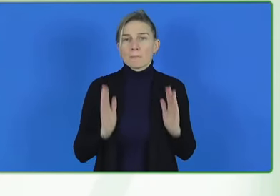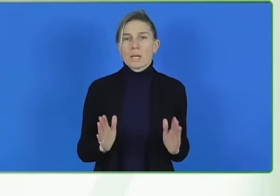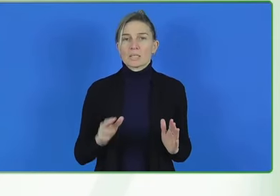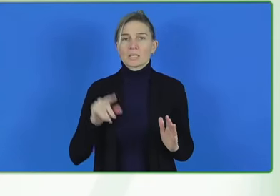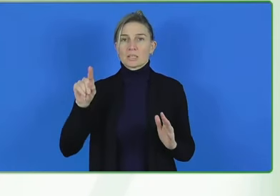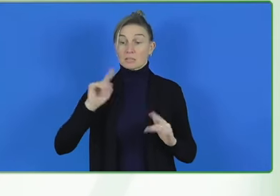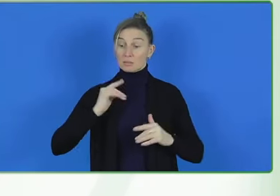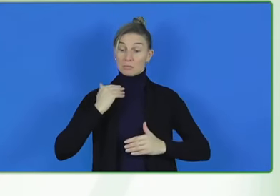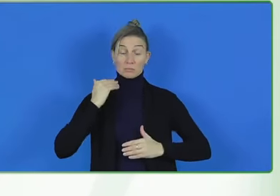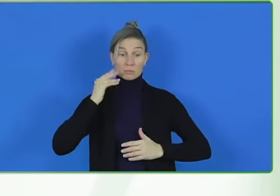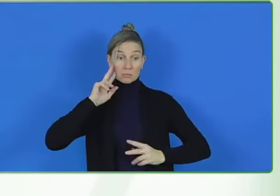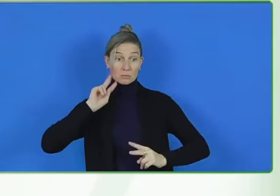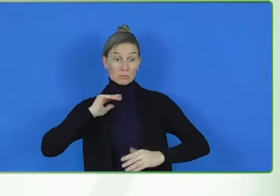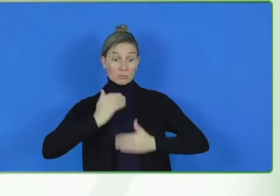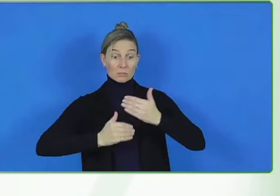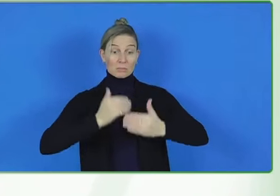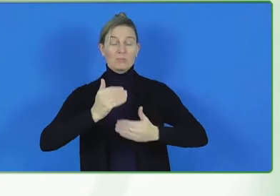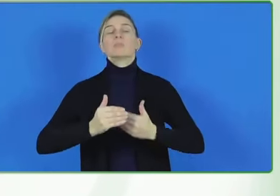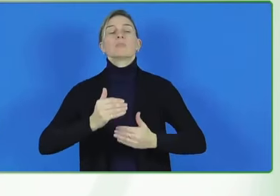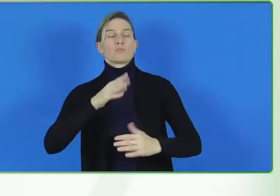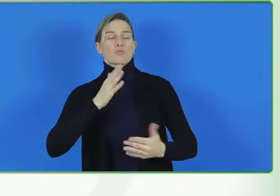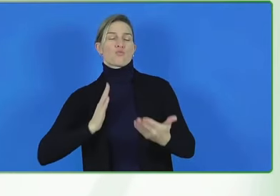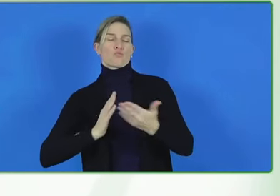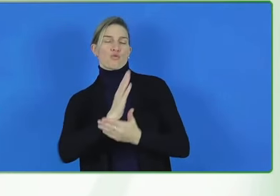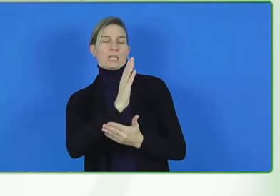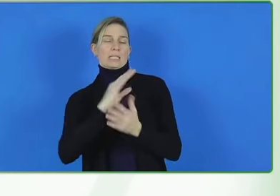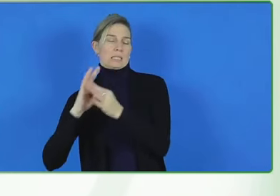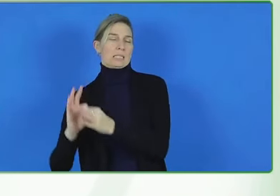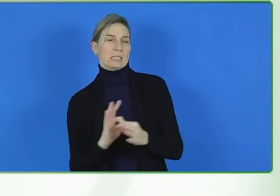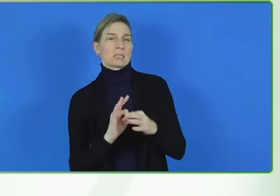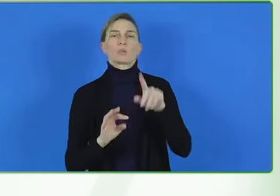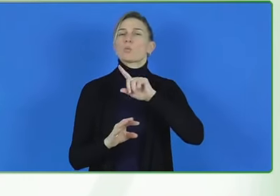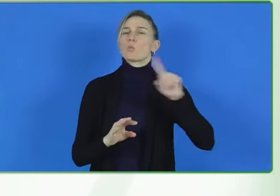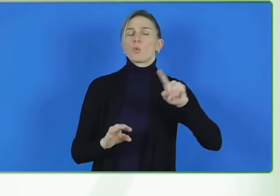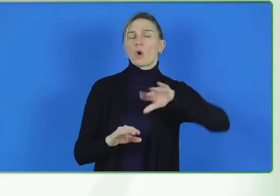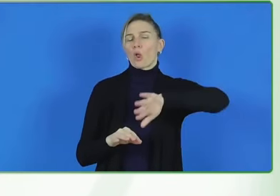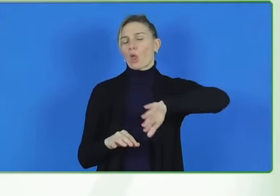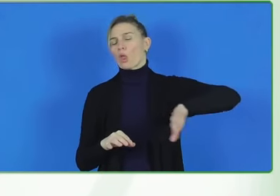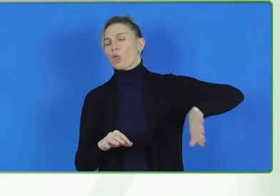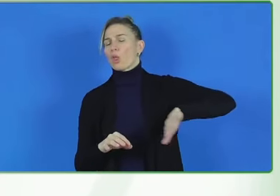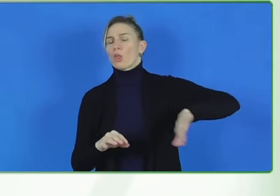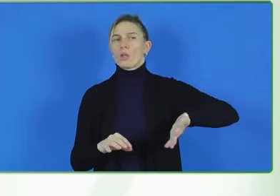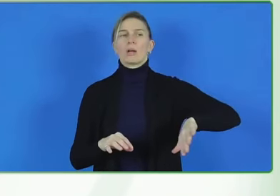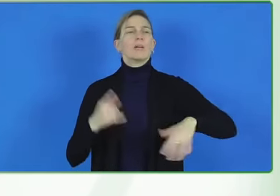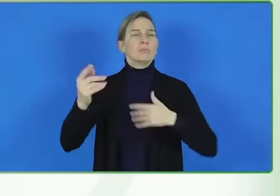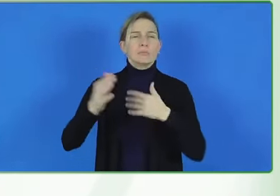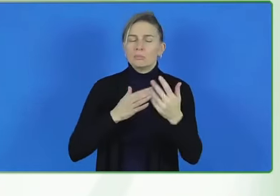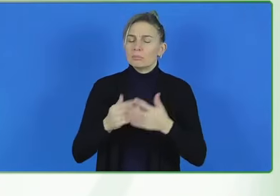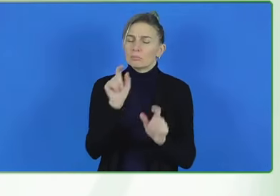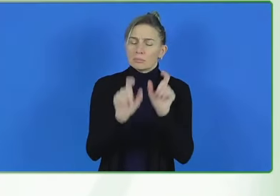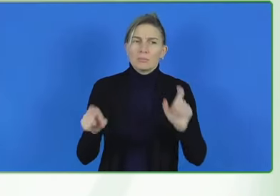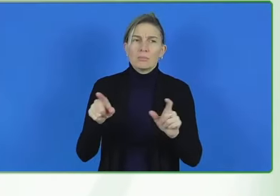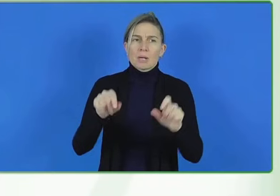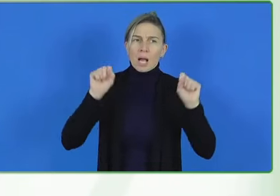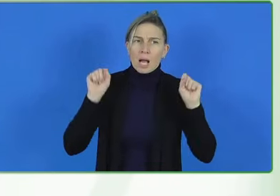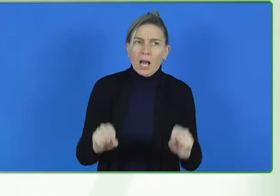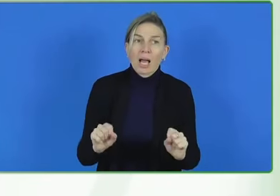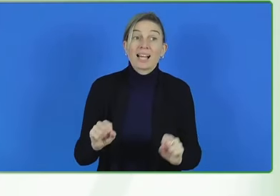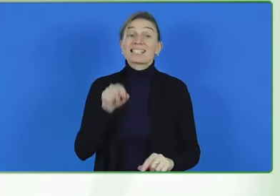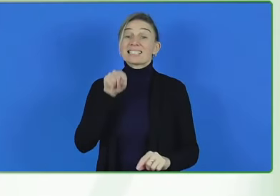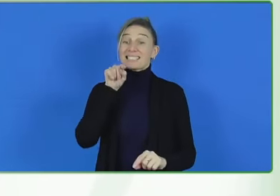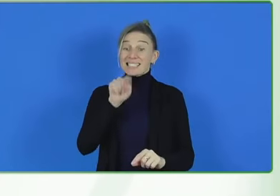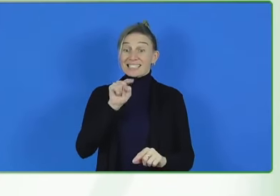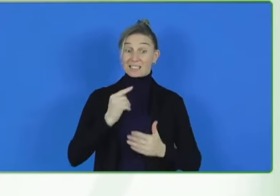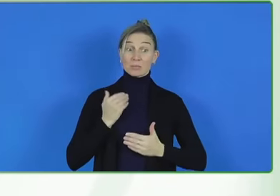the inherent dignity and worth of all individuals, regardless of their abilities. And this approach must be reflected in